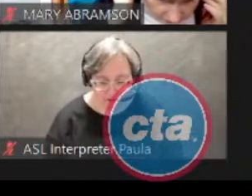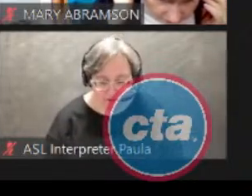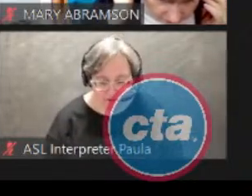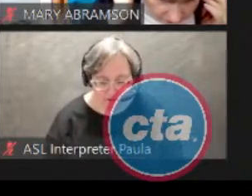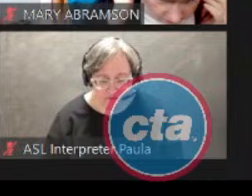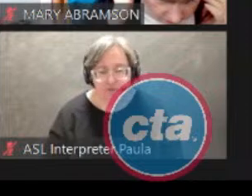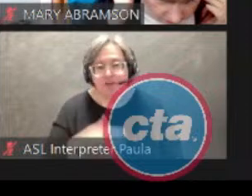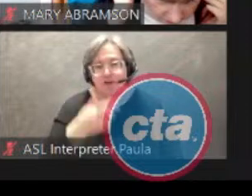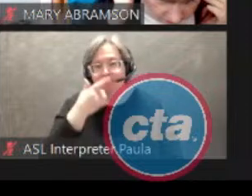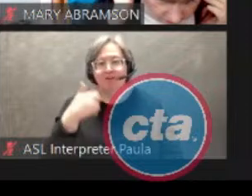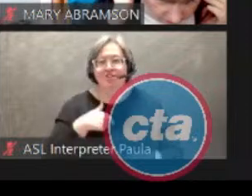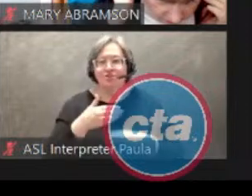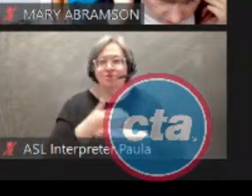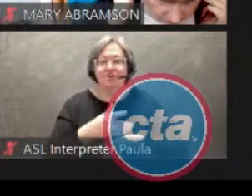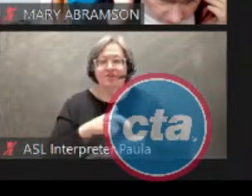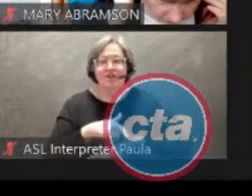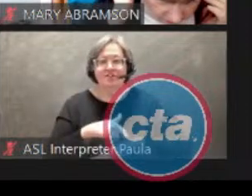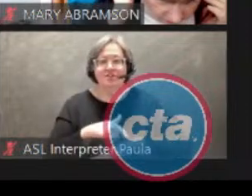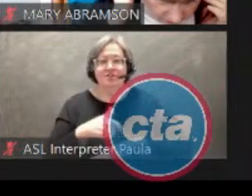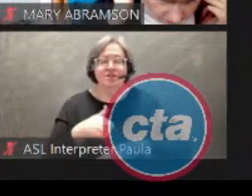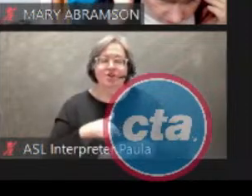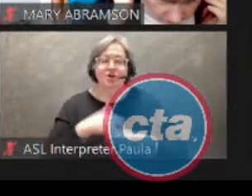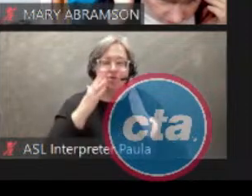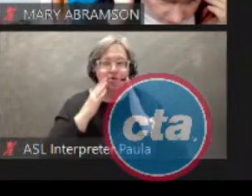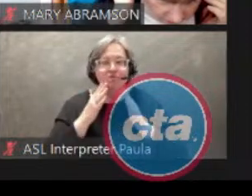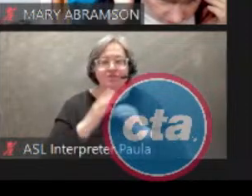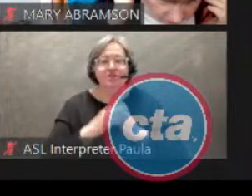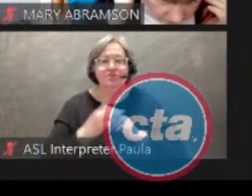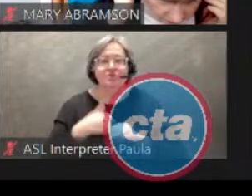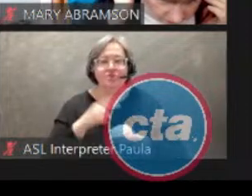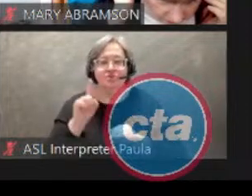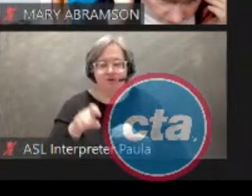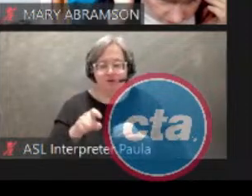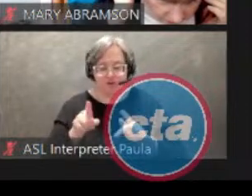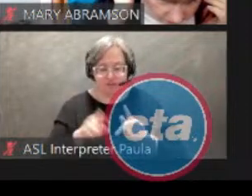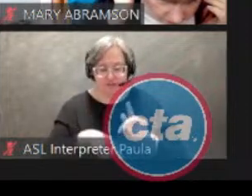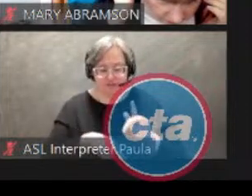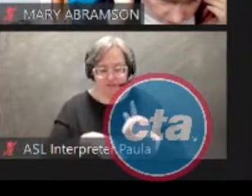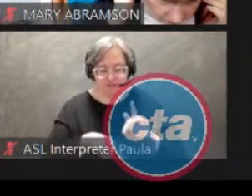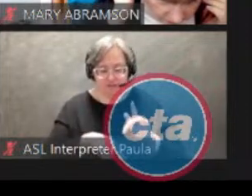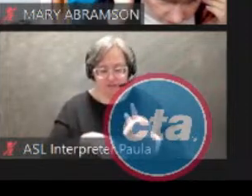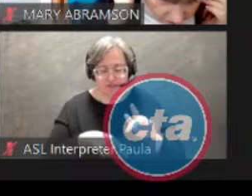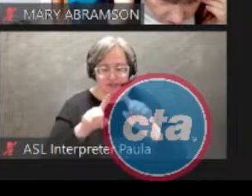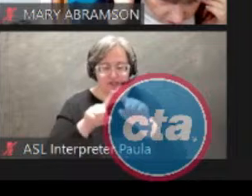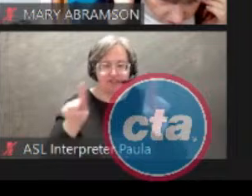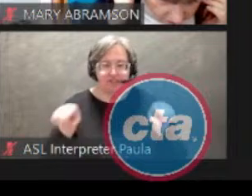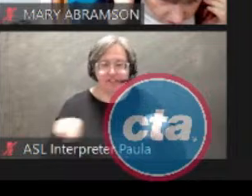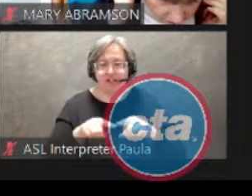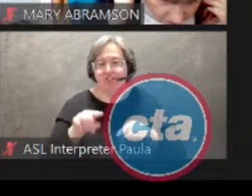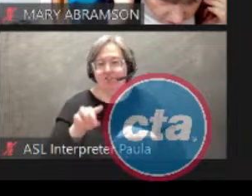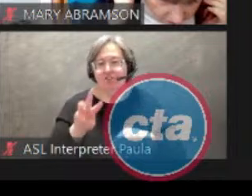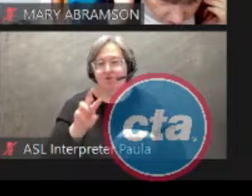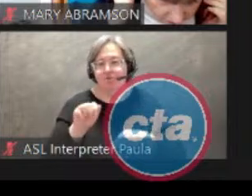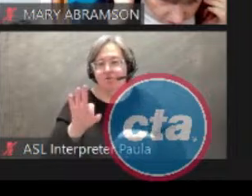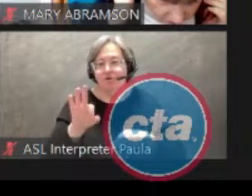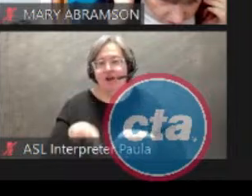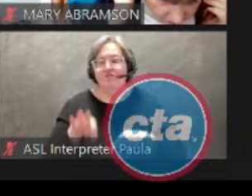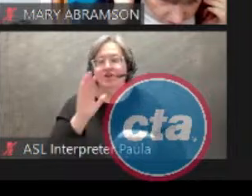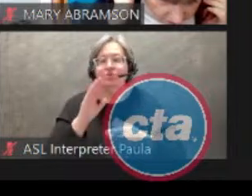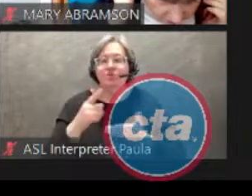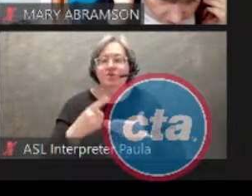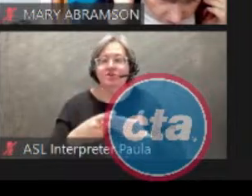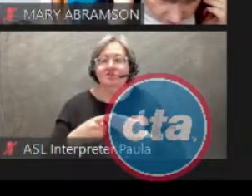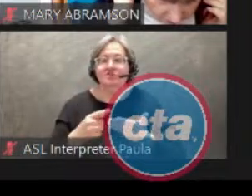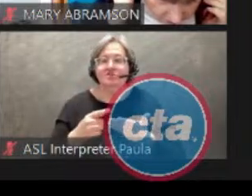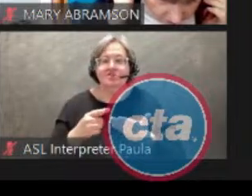Because we are over in time, we unfortunately will need to skip for our signage and wayfinding principles and move it to the July meeting.